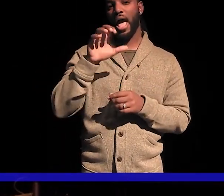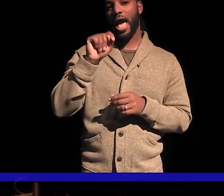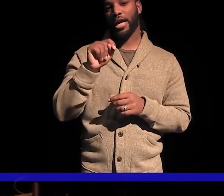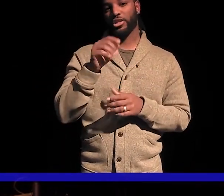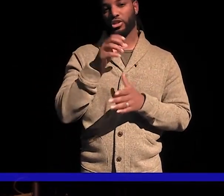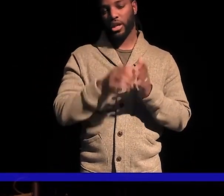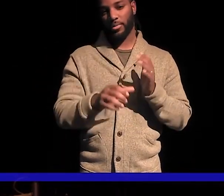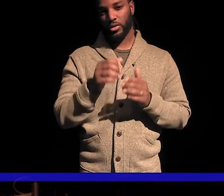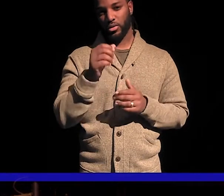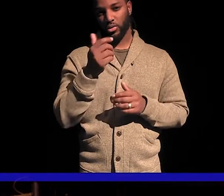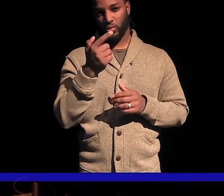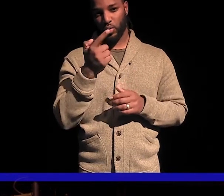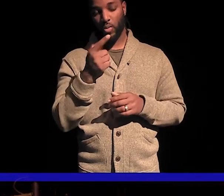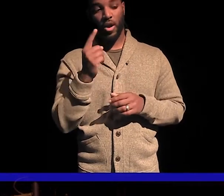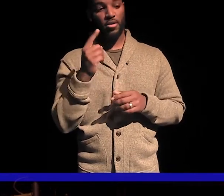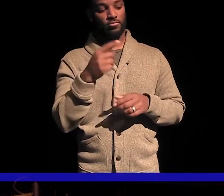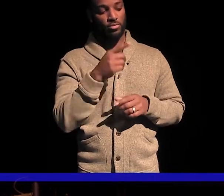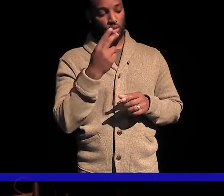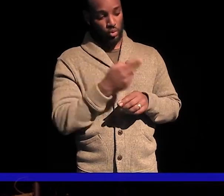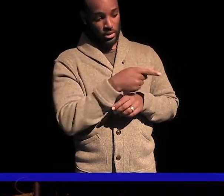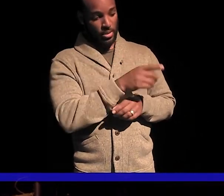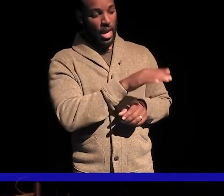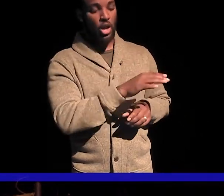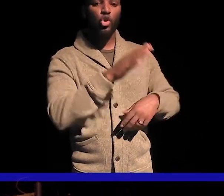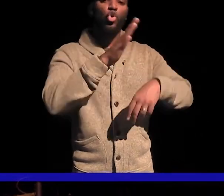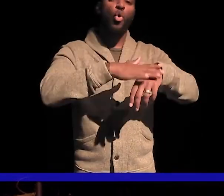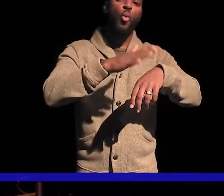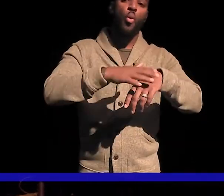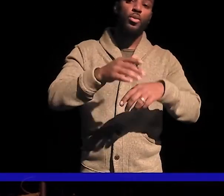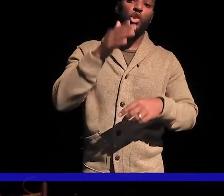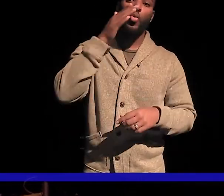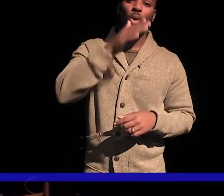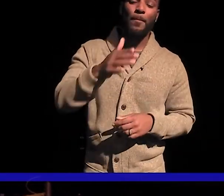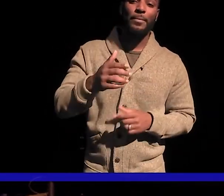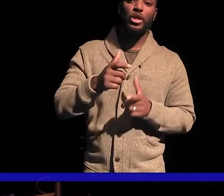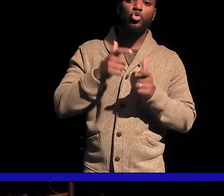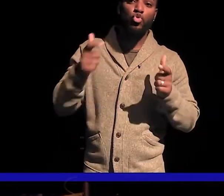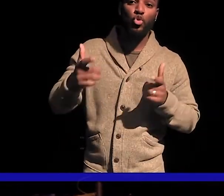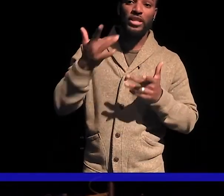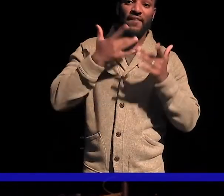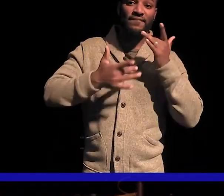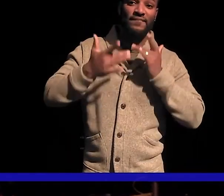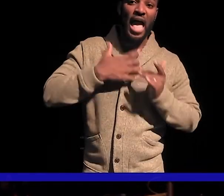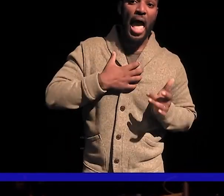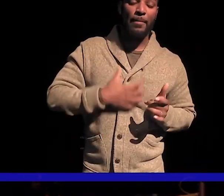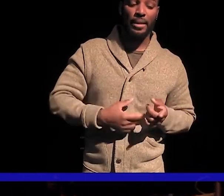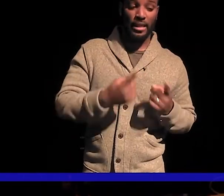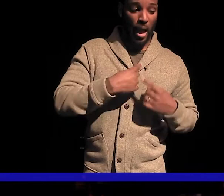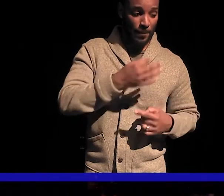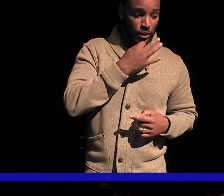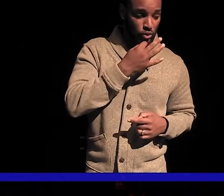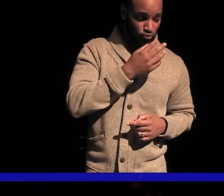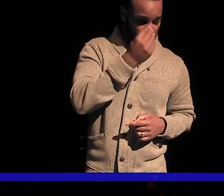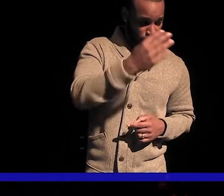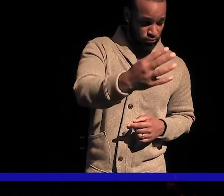21, first to warn that there was going to be a great famine coming among them. And secondly,